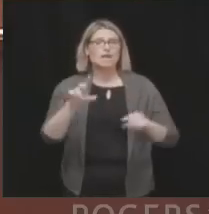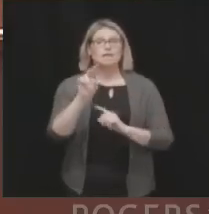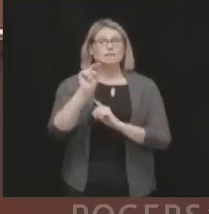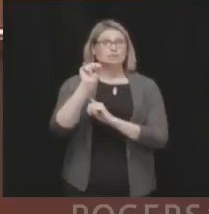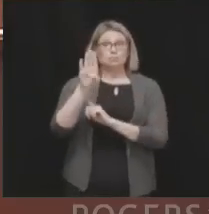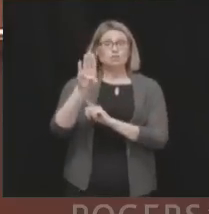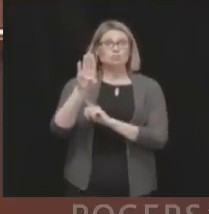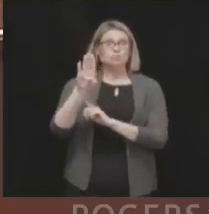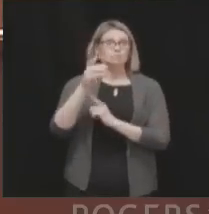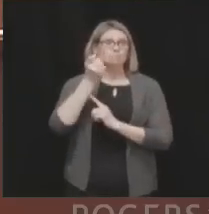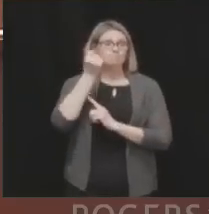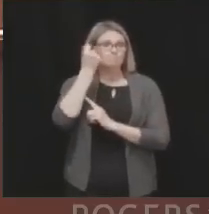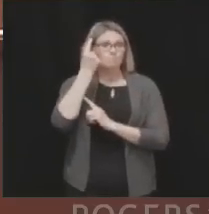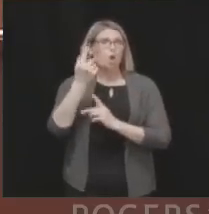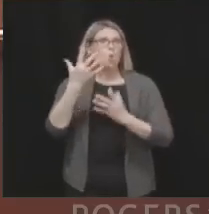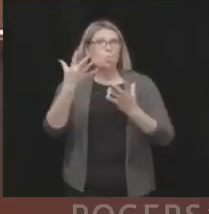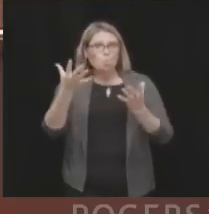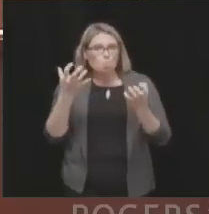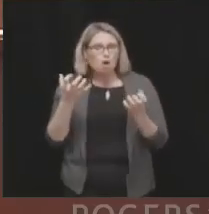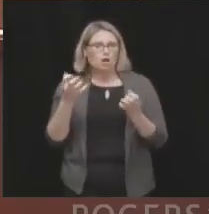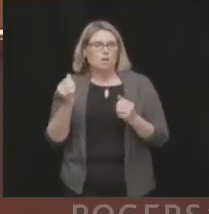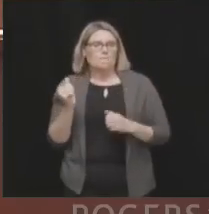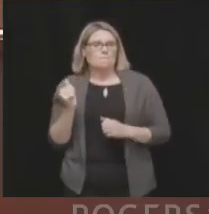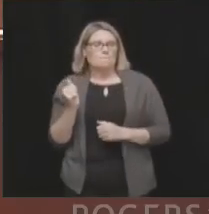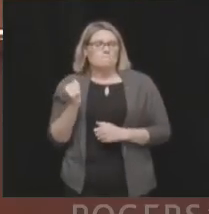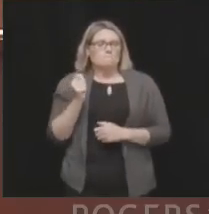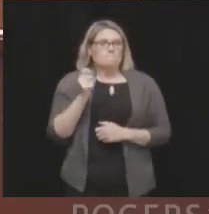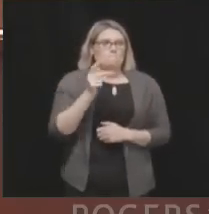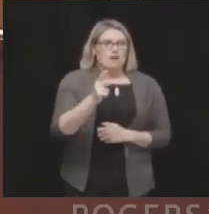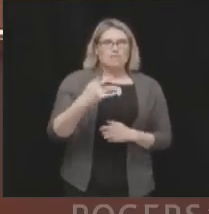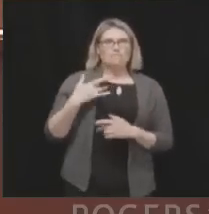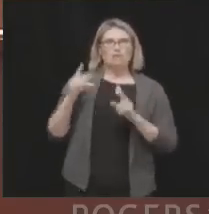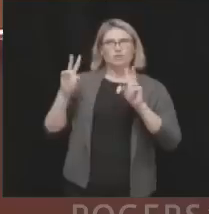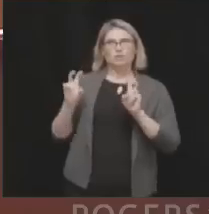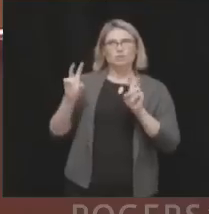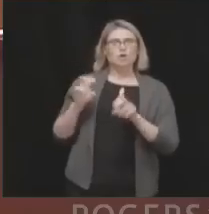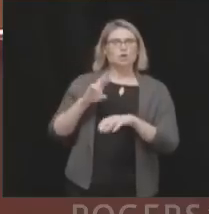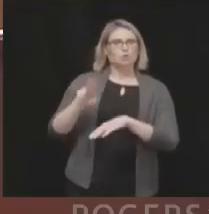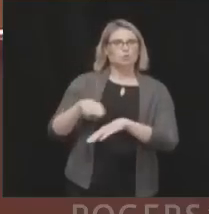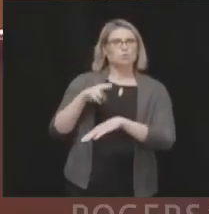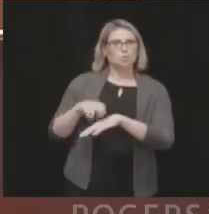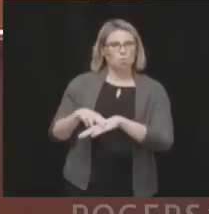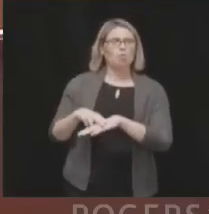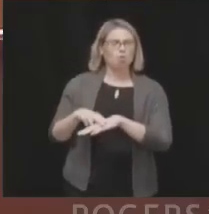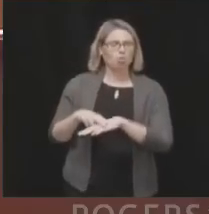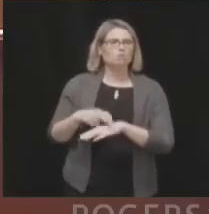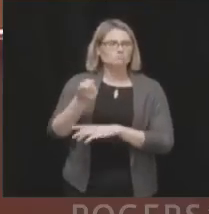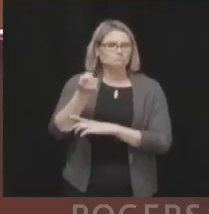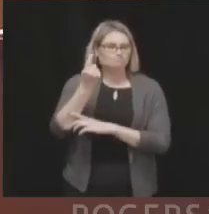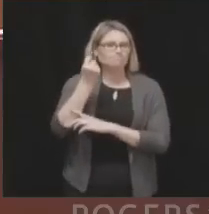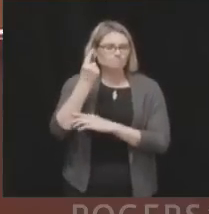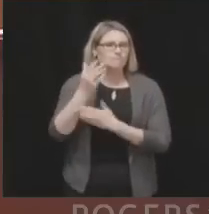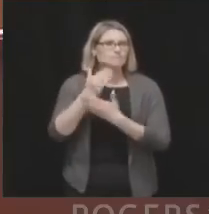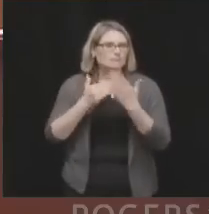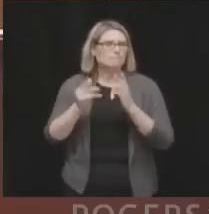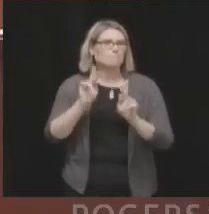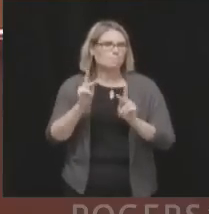d'une manière qui assure la santé et la sécurité de toute la province.